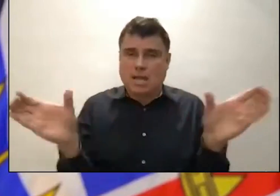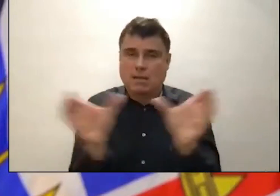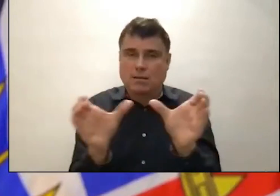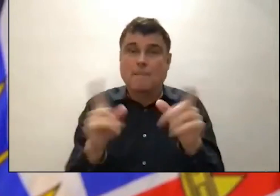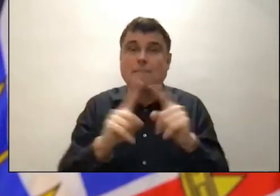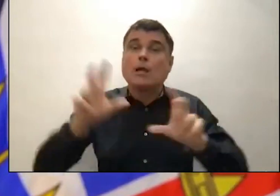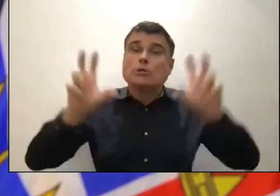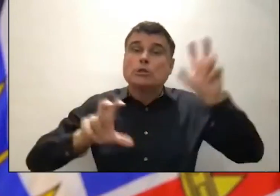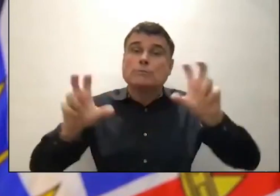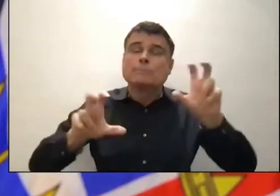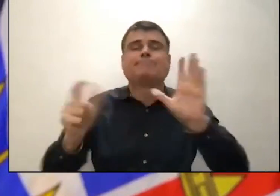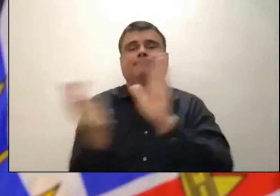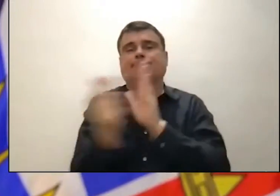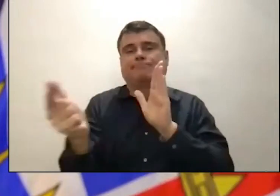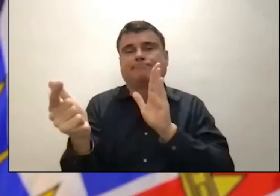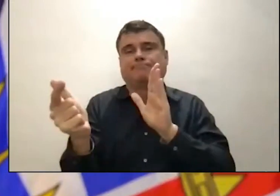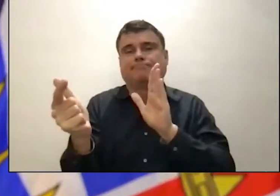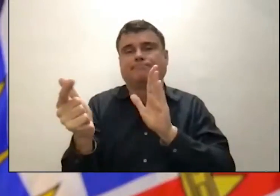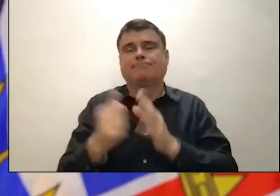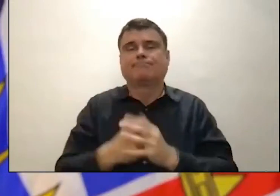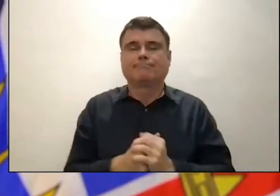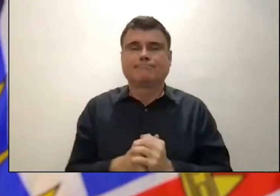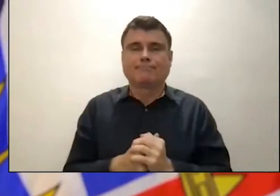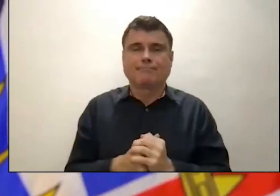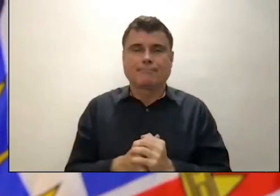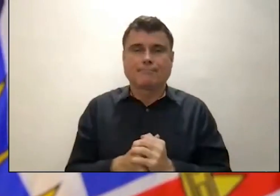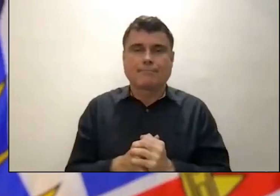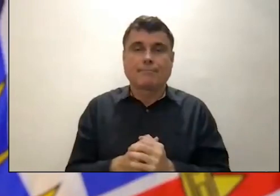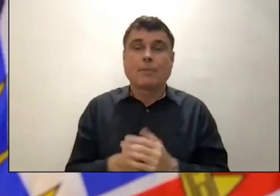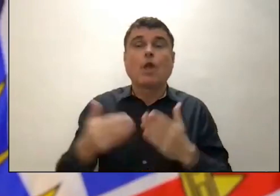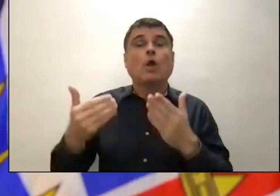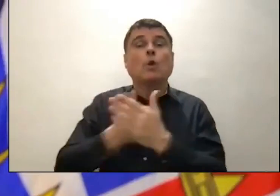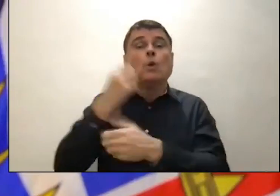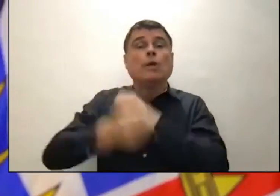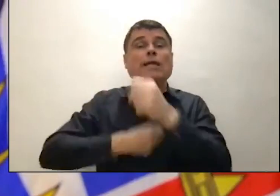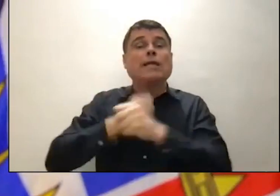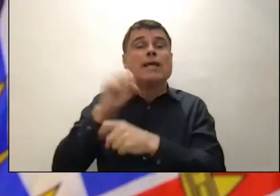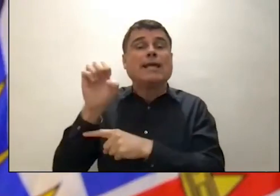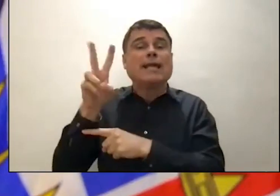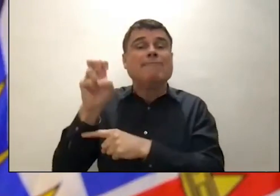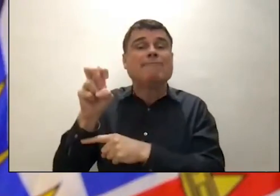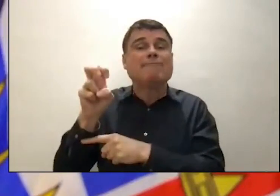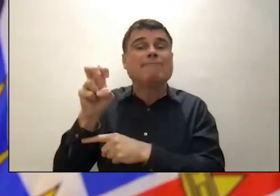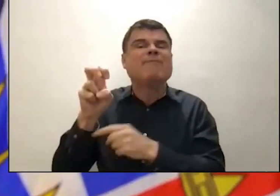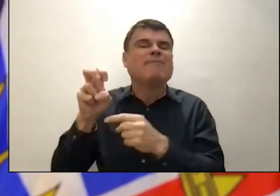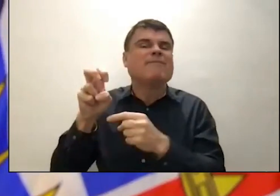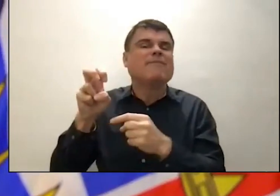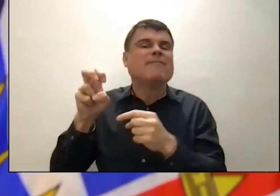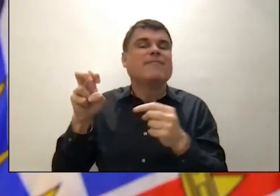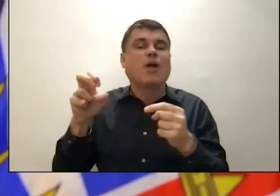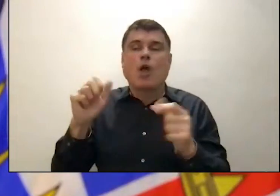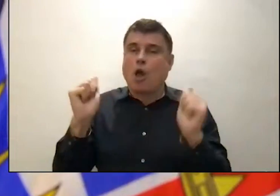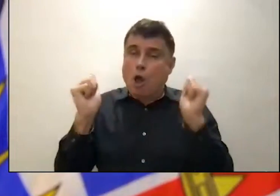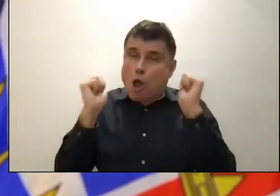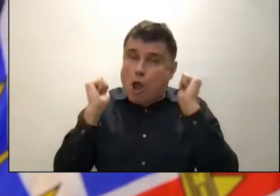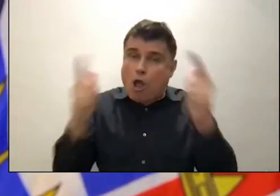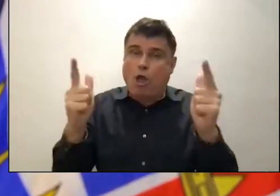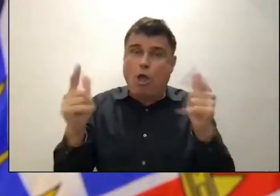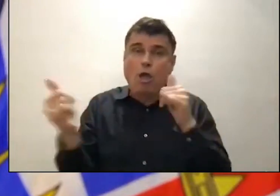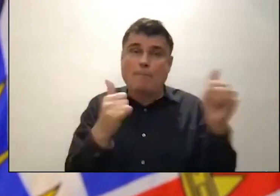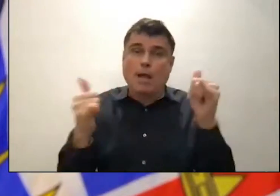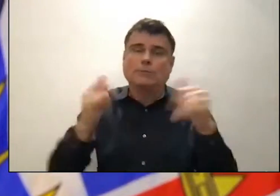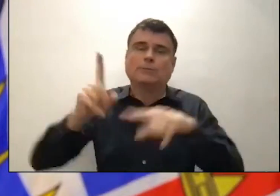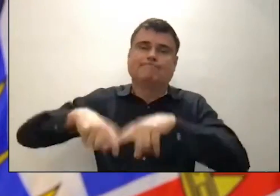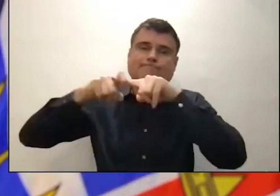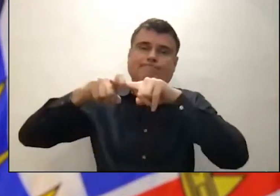gatherings, all New Year's Eve parties will be suspended, no matter their size. We can still have